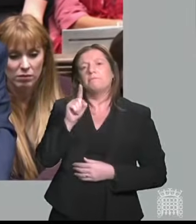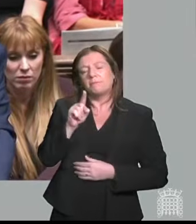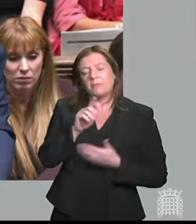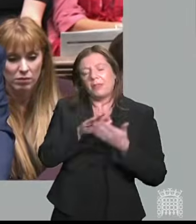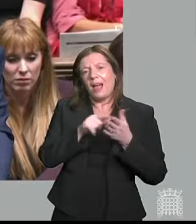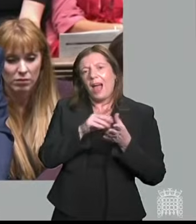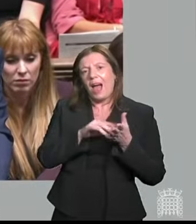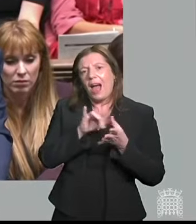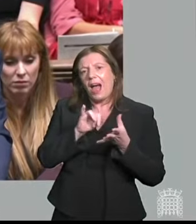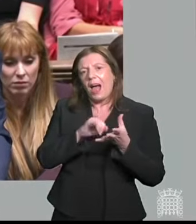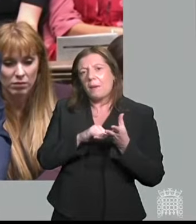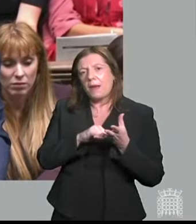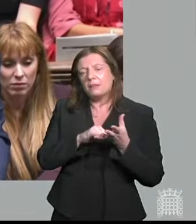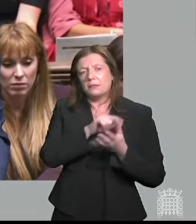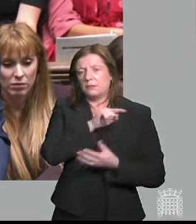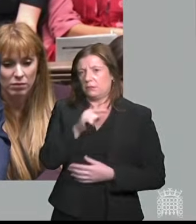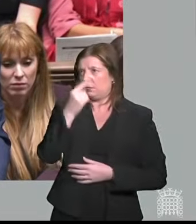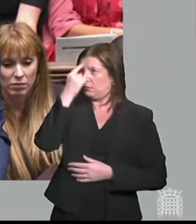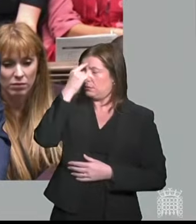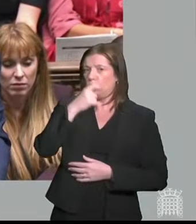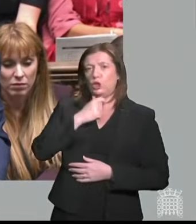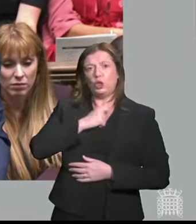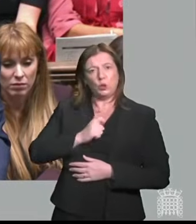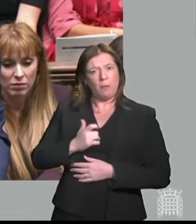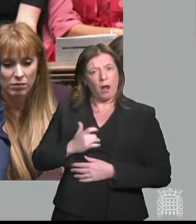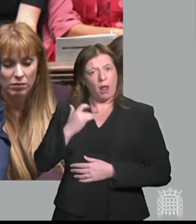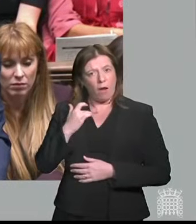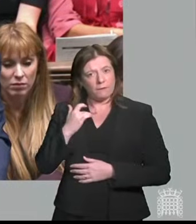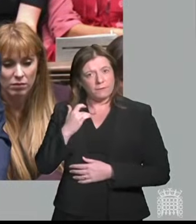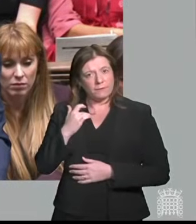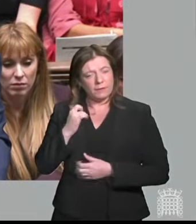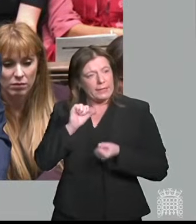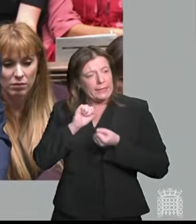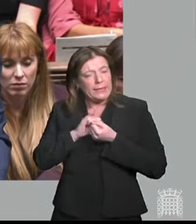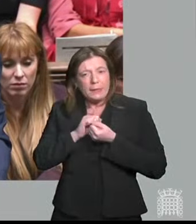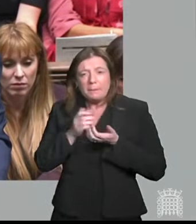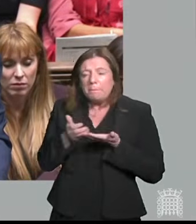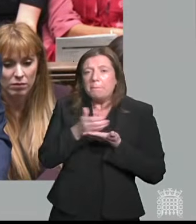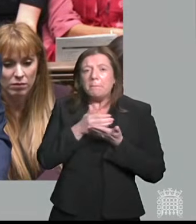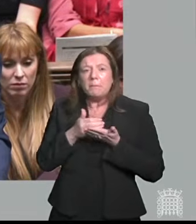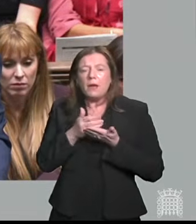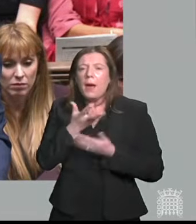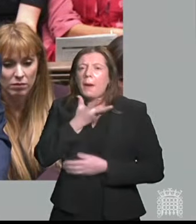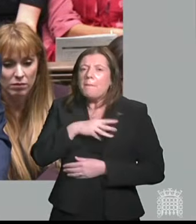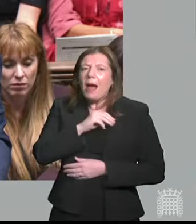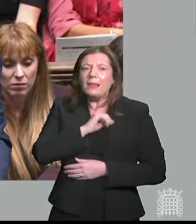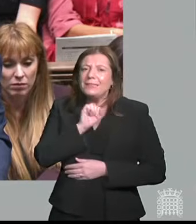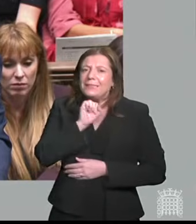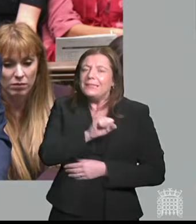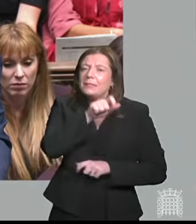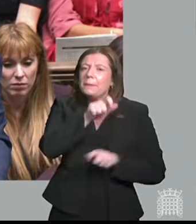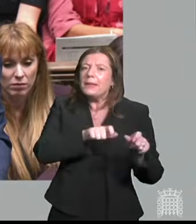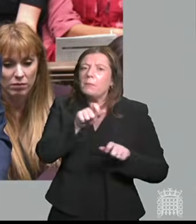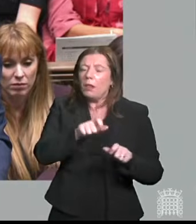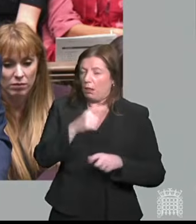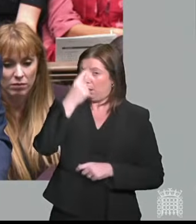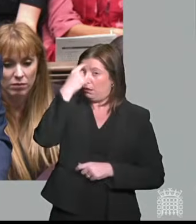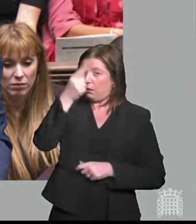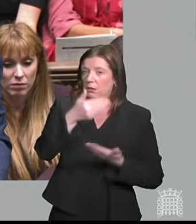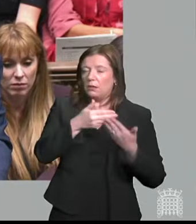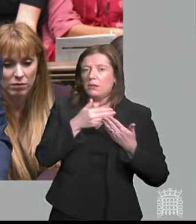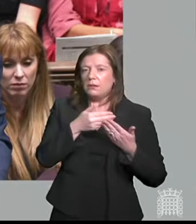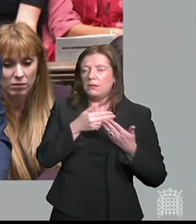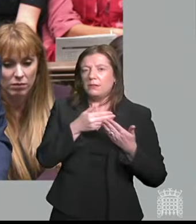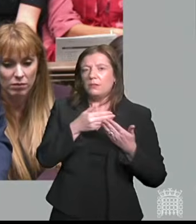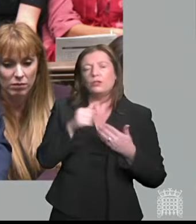a single concern for human life, a single concern for the safety of the Palestinian people, then they would never have taken